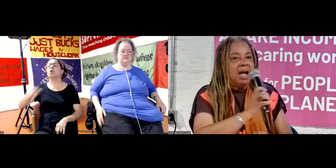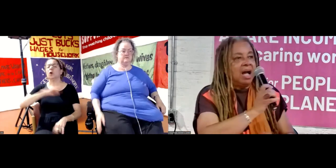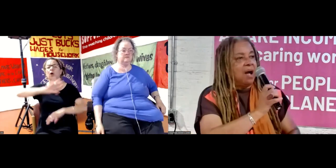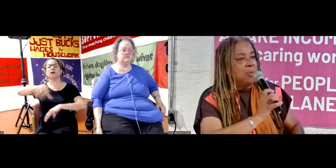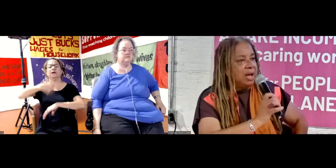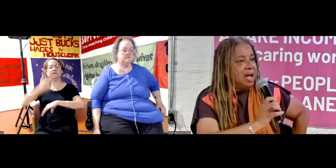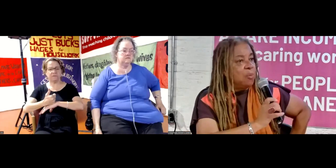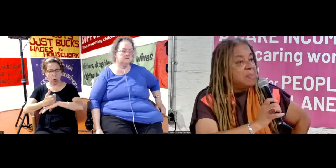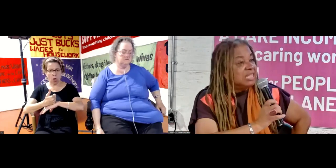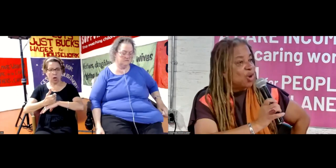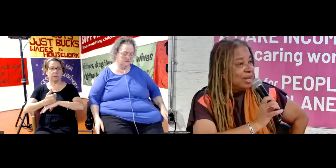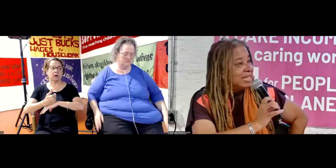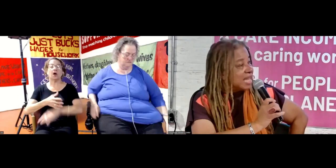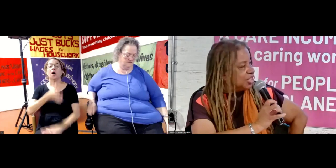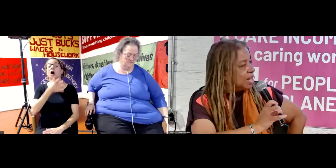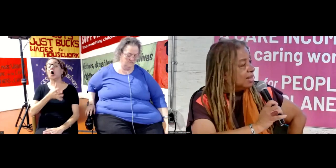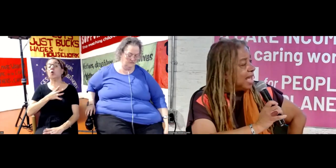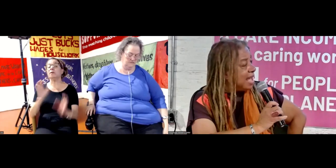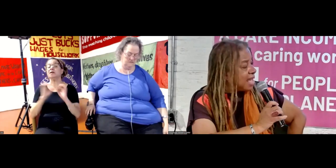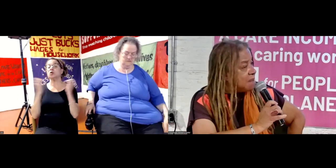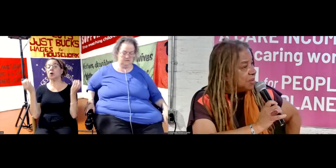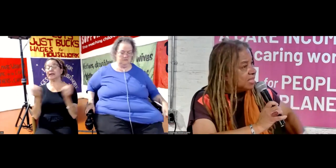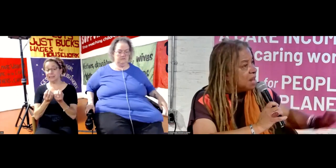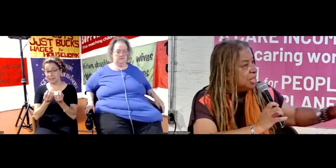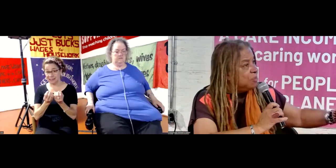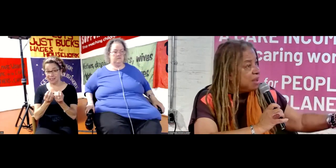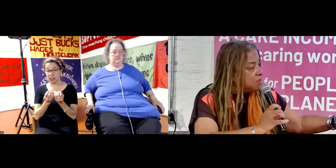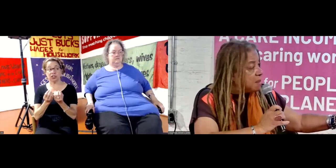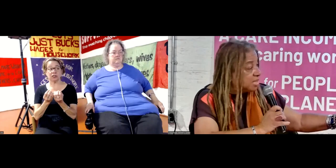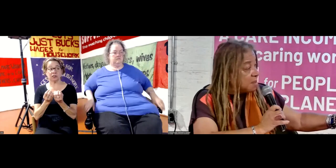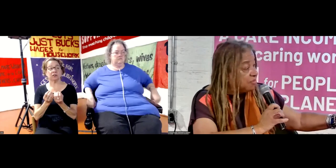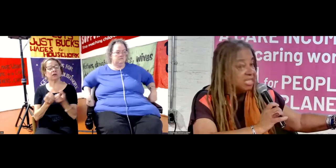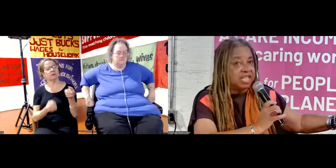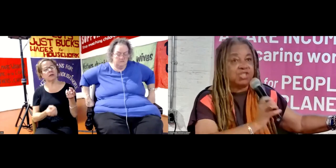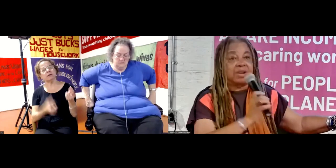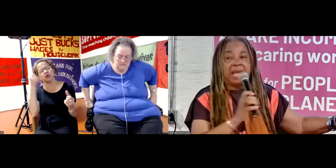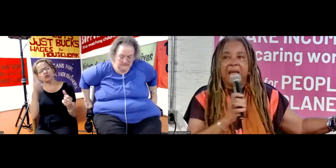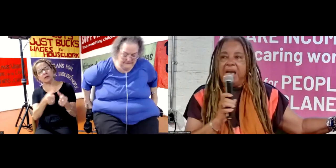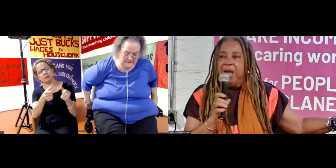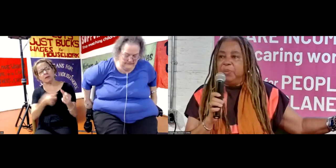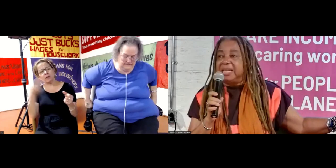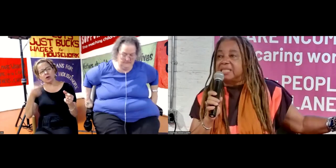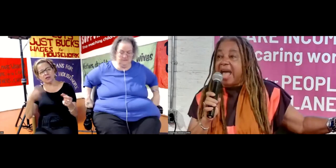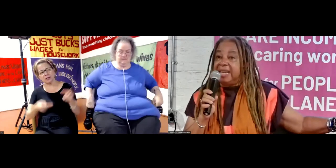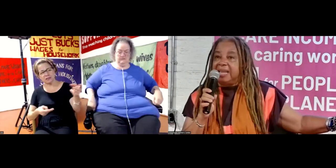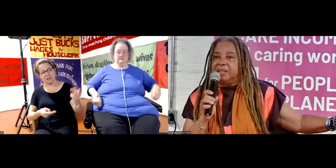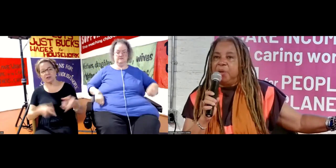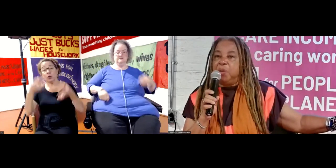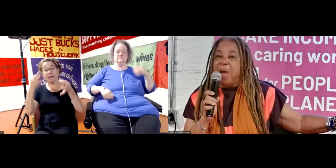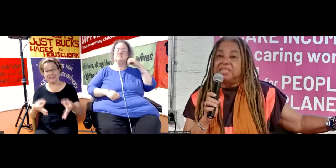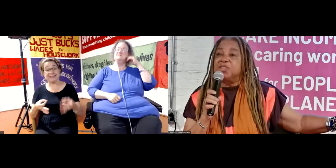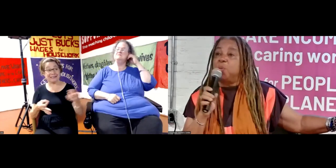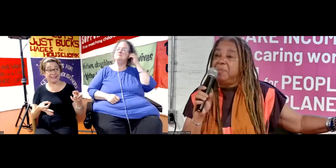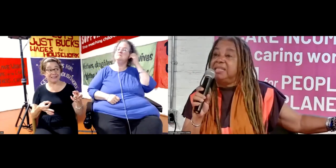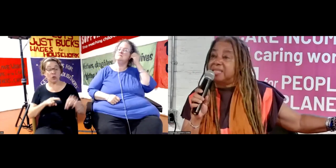form a women's organization on campus. Selma, you may remember some of this history. We decided,